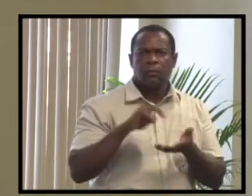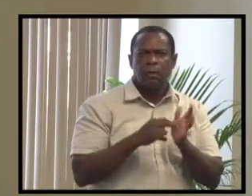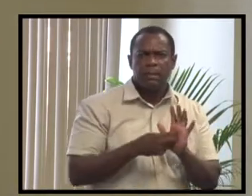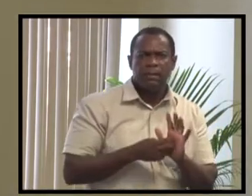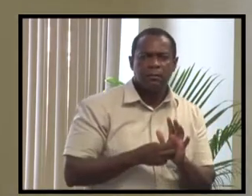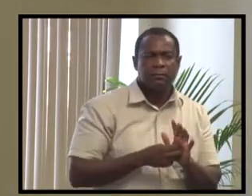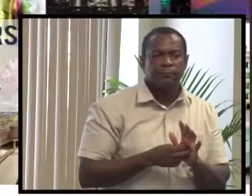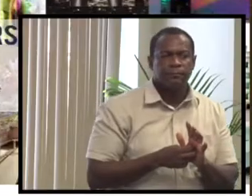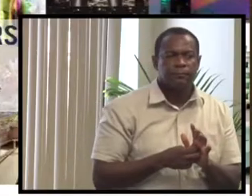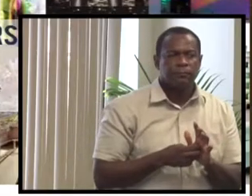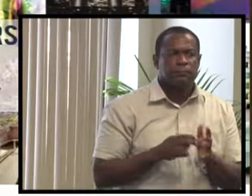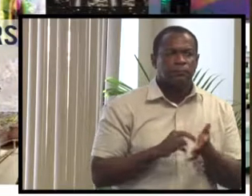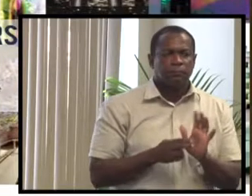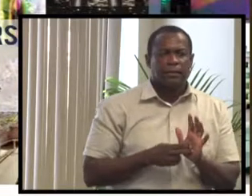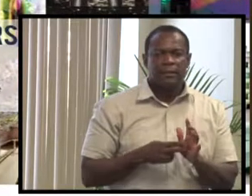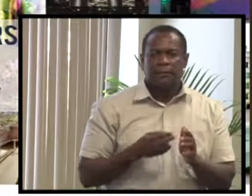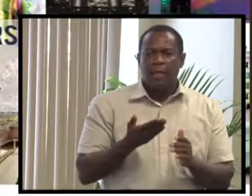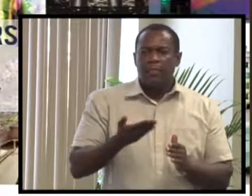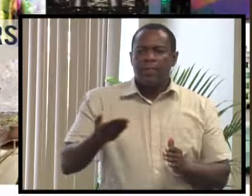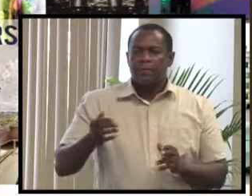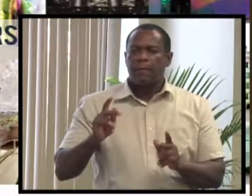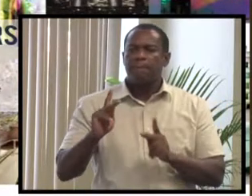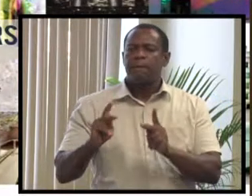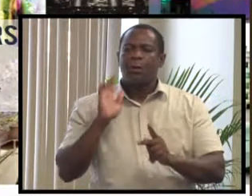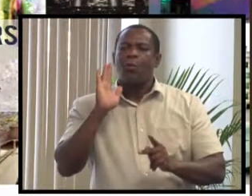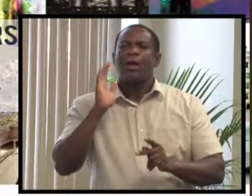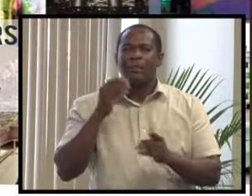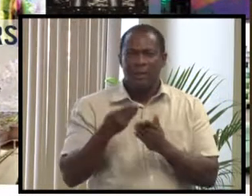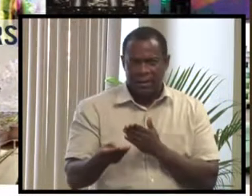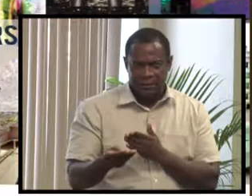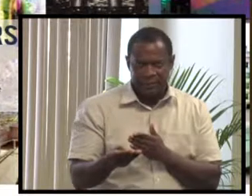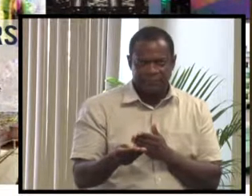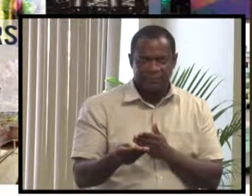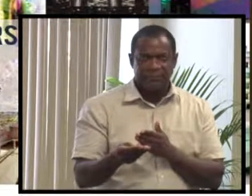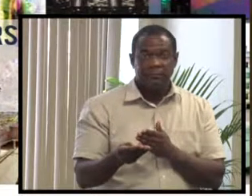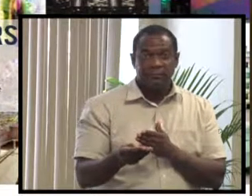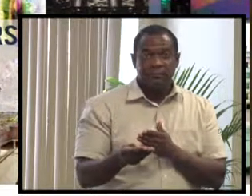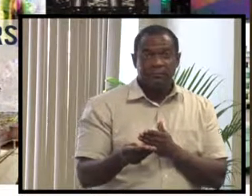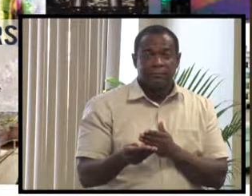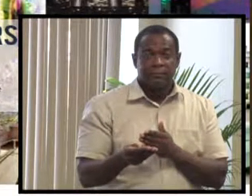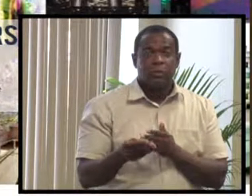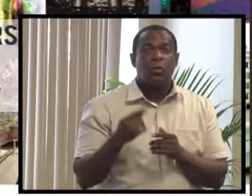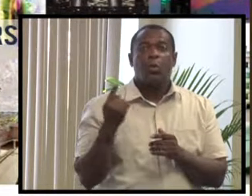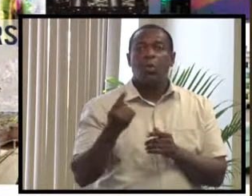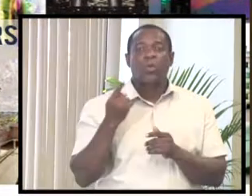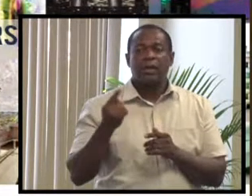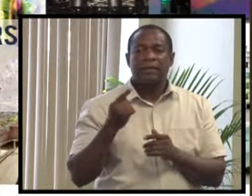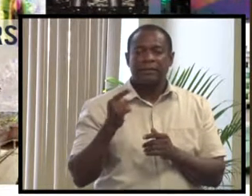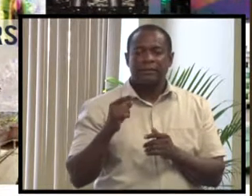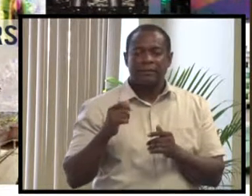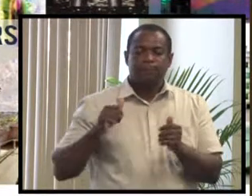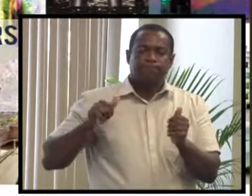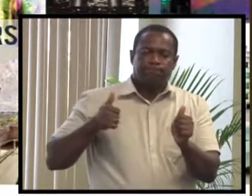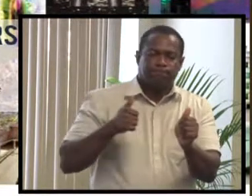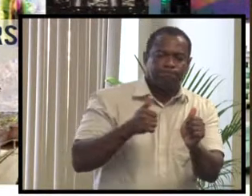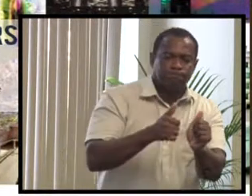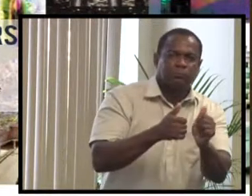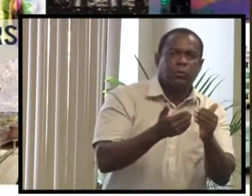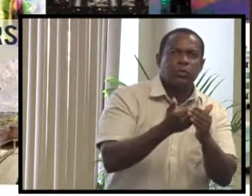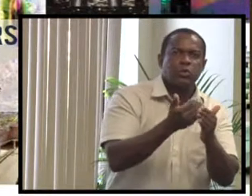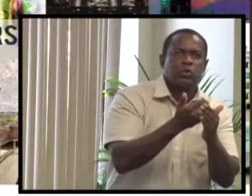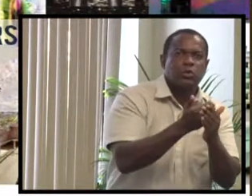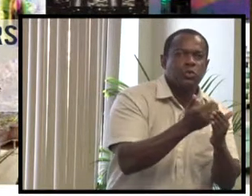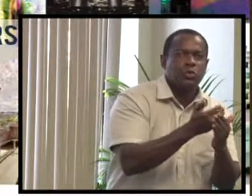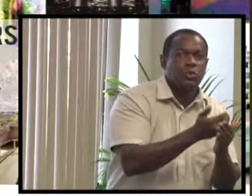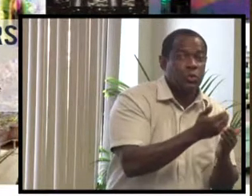can update it, which is another thing, and a lot of retailers do that. So even like Levi, for example, jeans, which is a classic